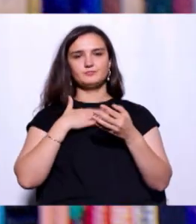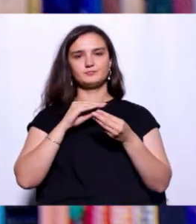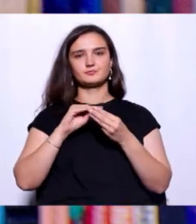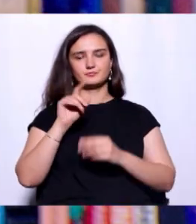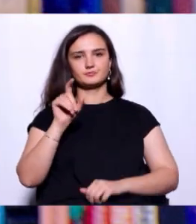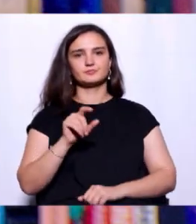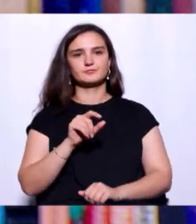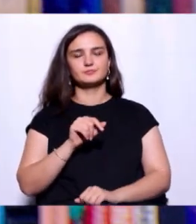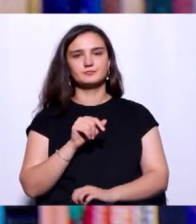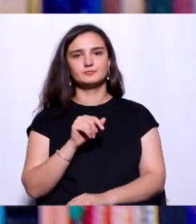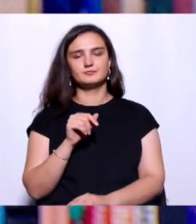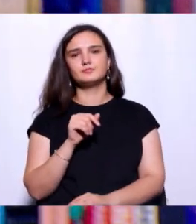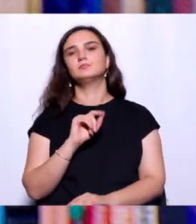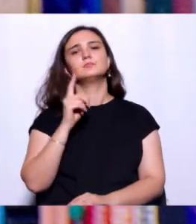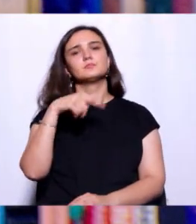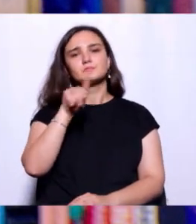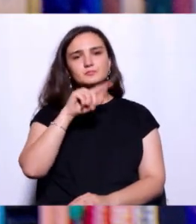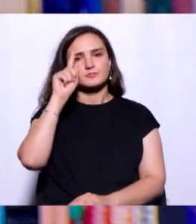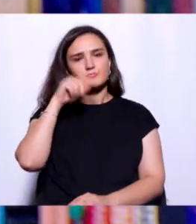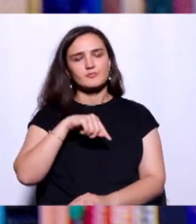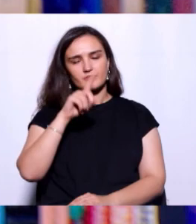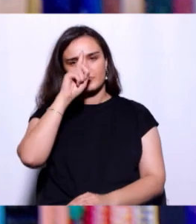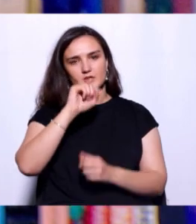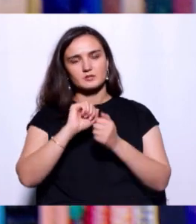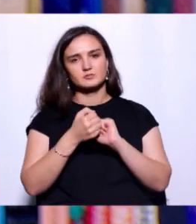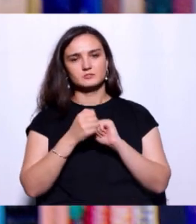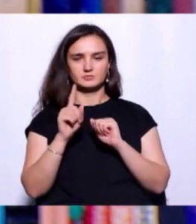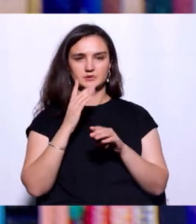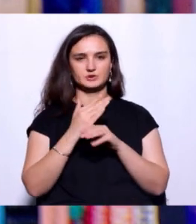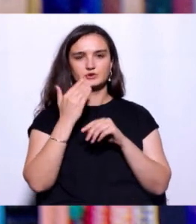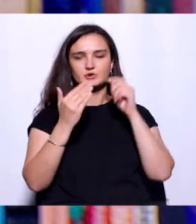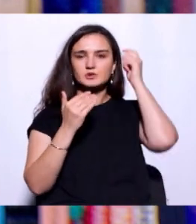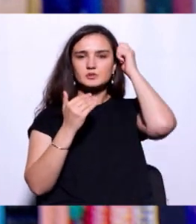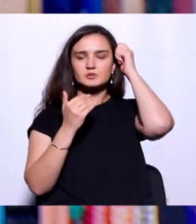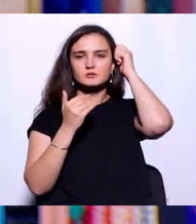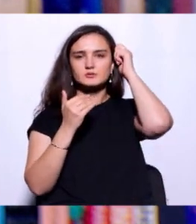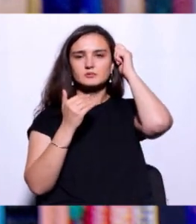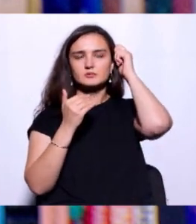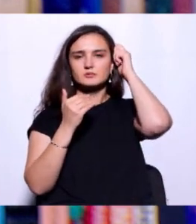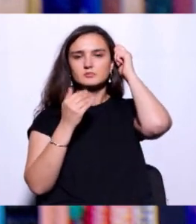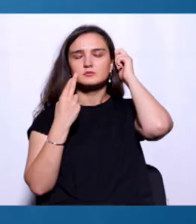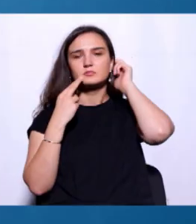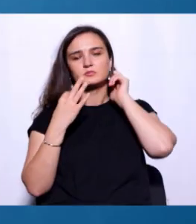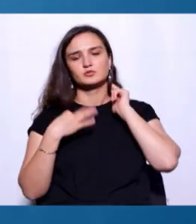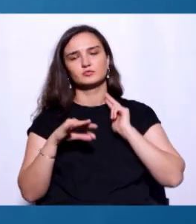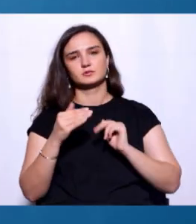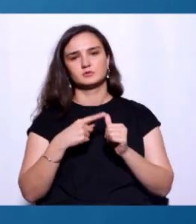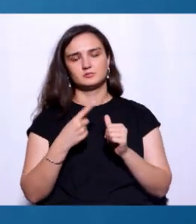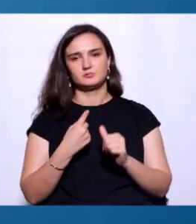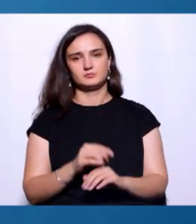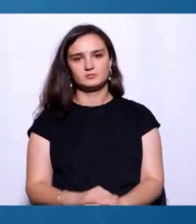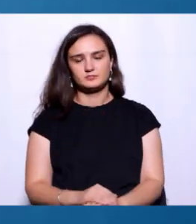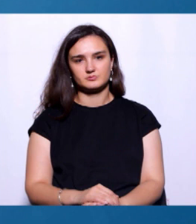For sure. Yeah. So do you remember what your uncle or your aunt's child's name